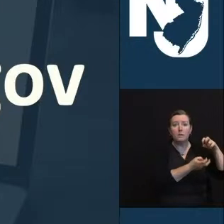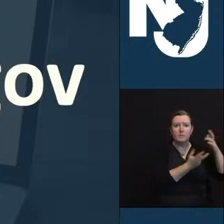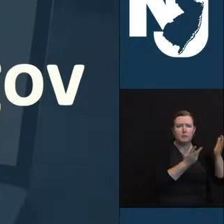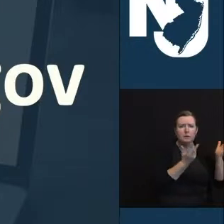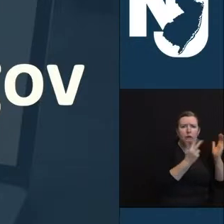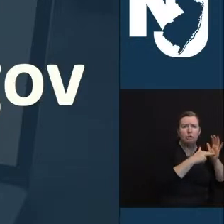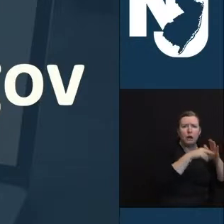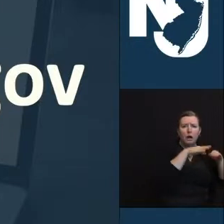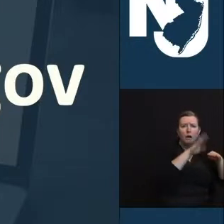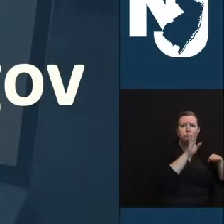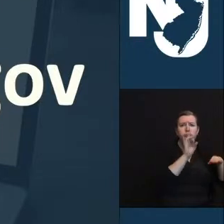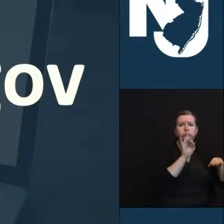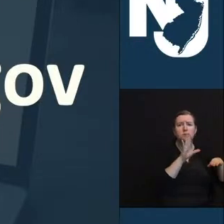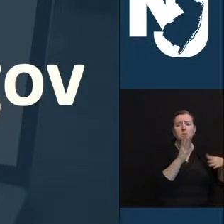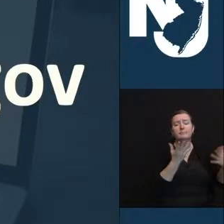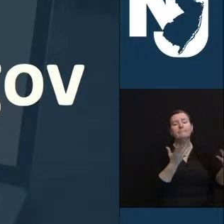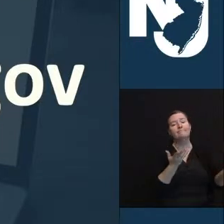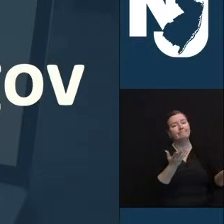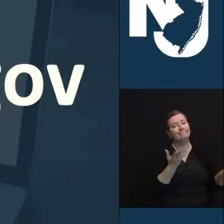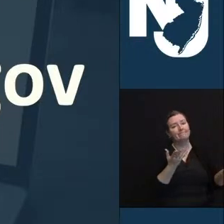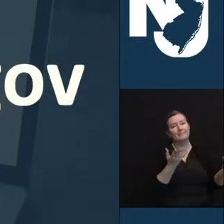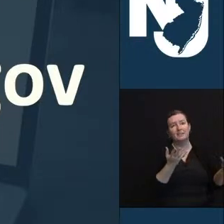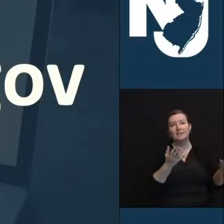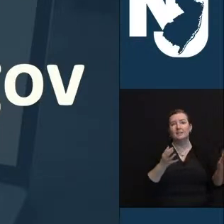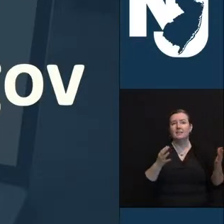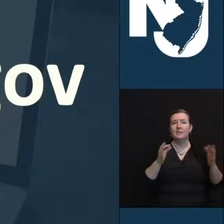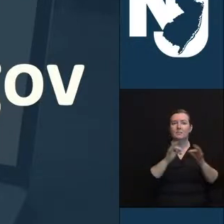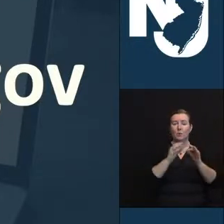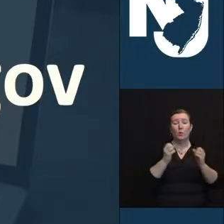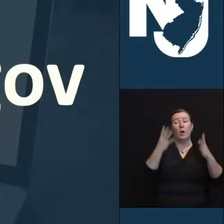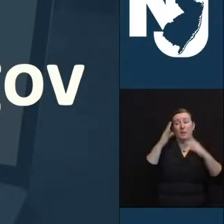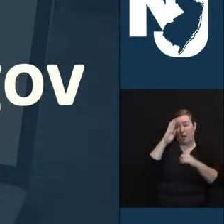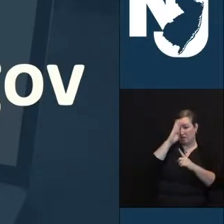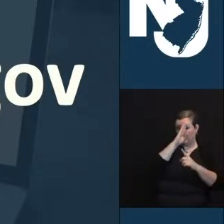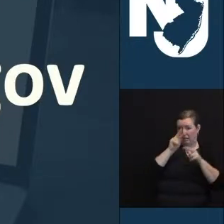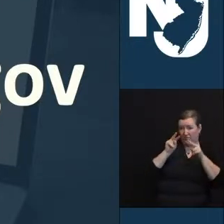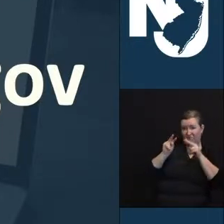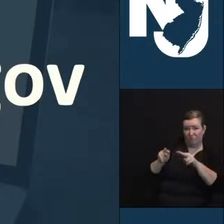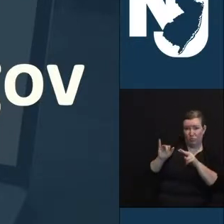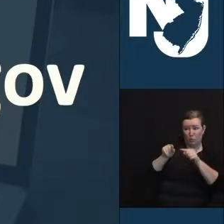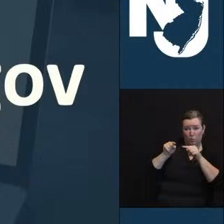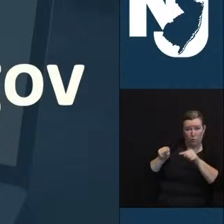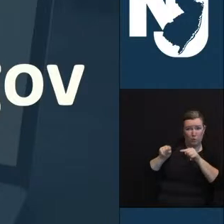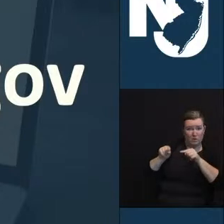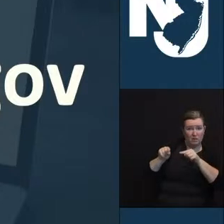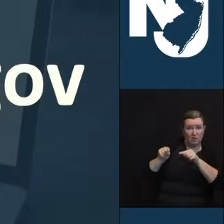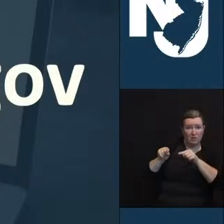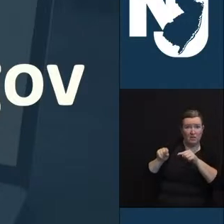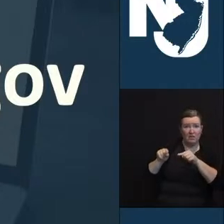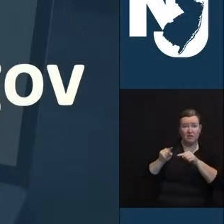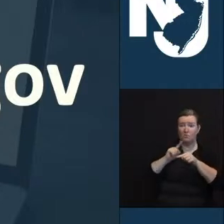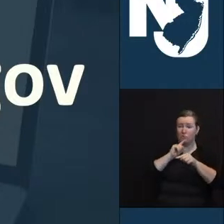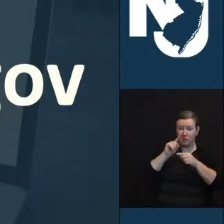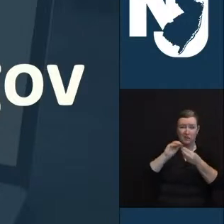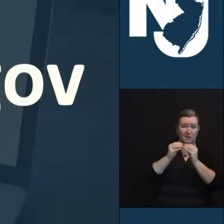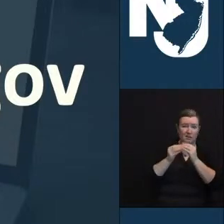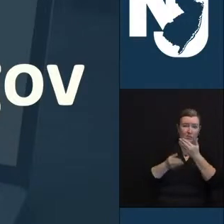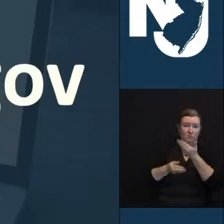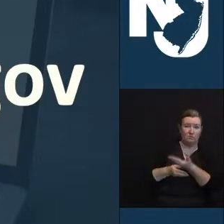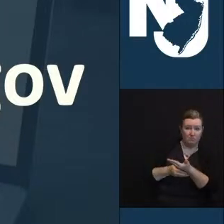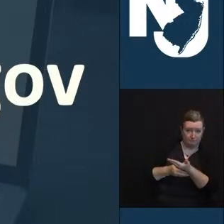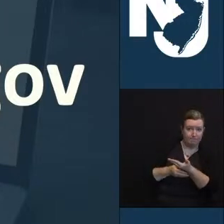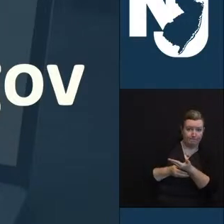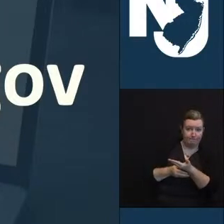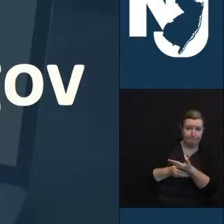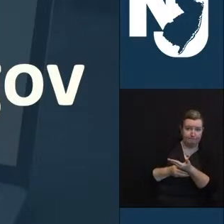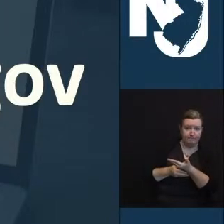numbers in our hospitals which are of the greatest concern, and the hardest numbers, if you will, when it comes to determining the steps that we need to